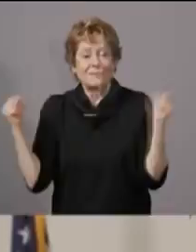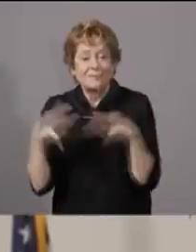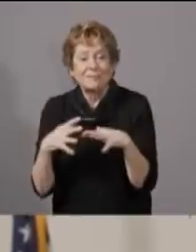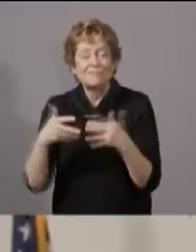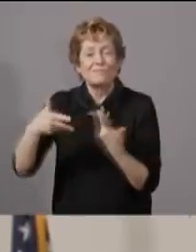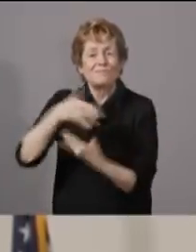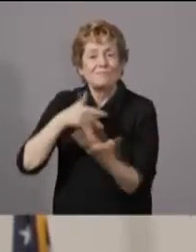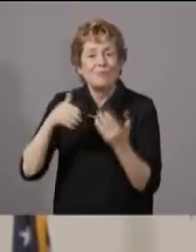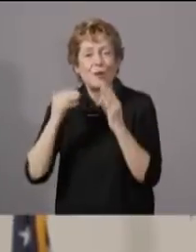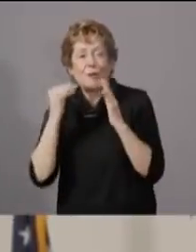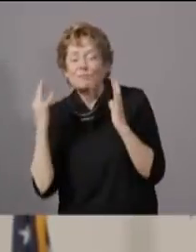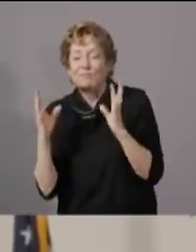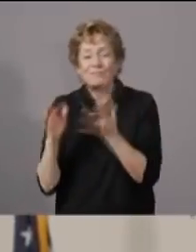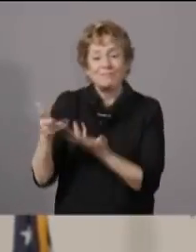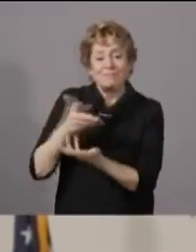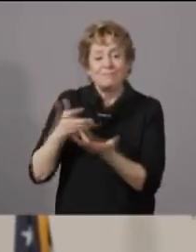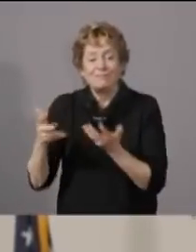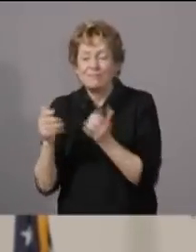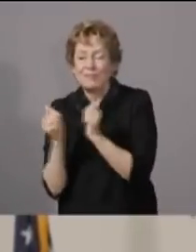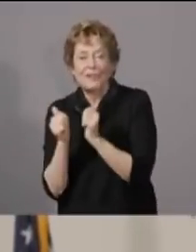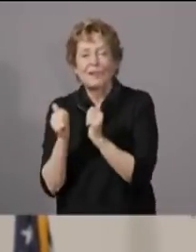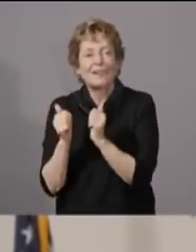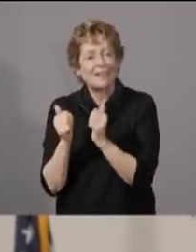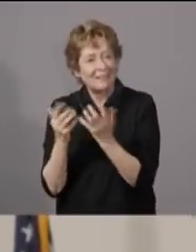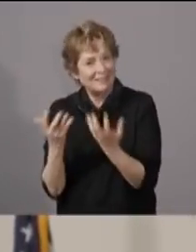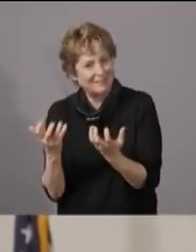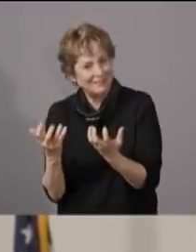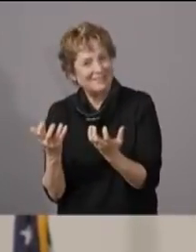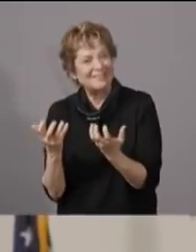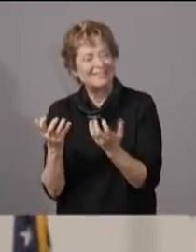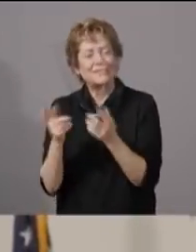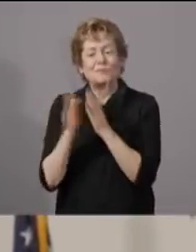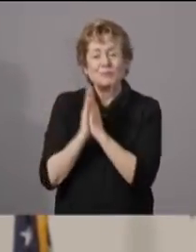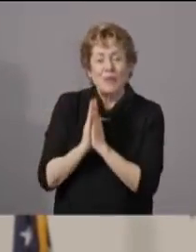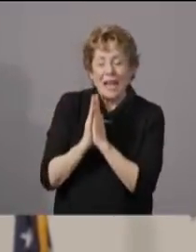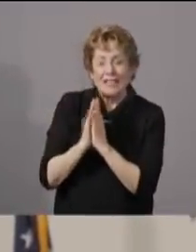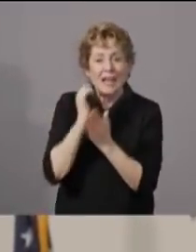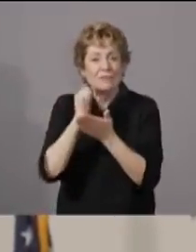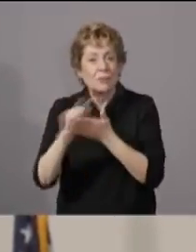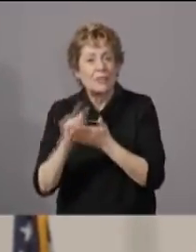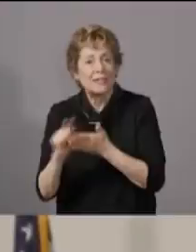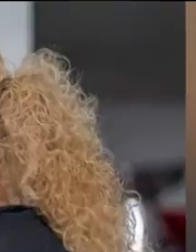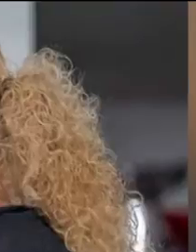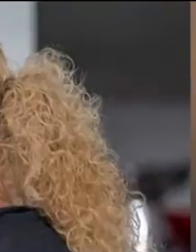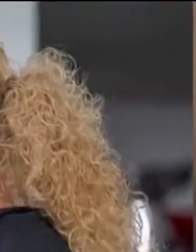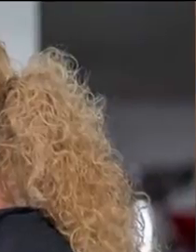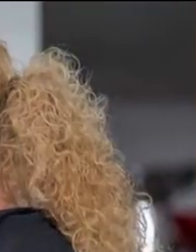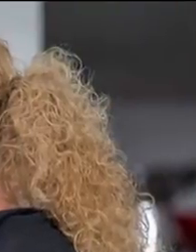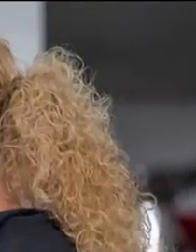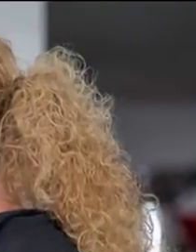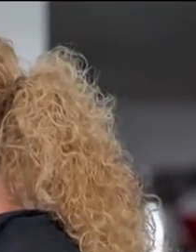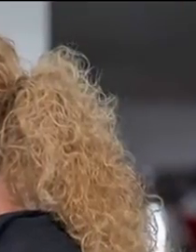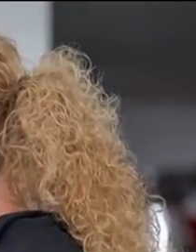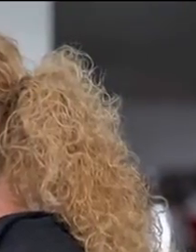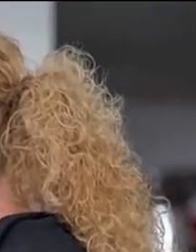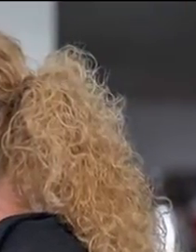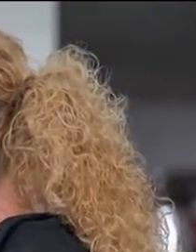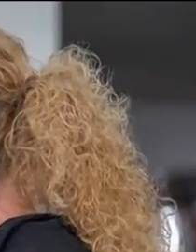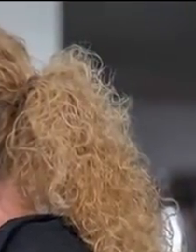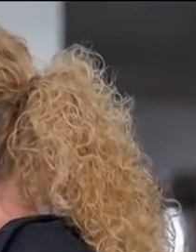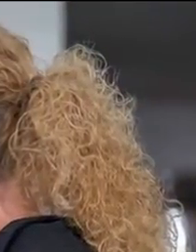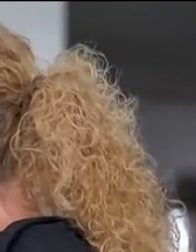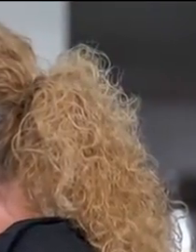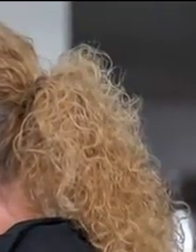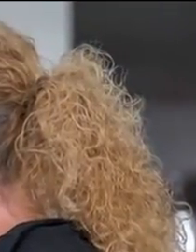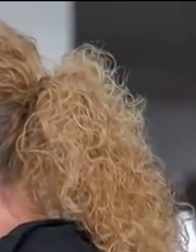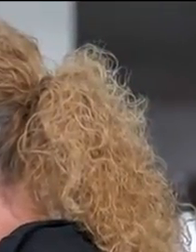sit next to one another in worship every week. Several religious leaders in phase 1A or